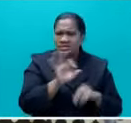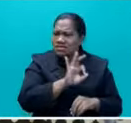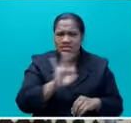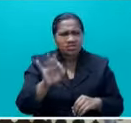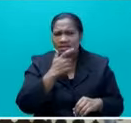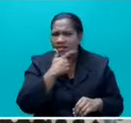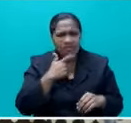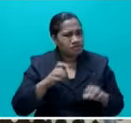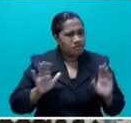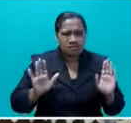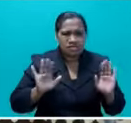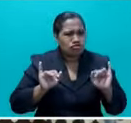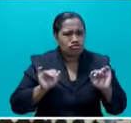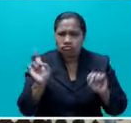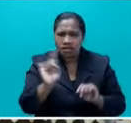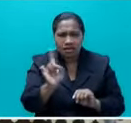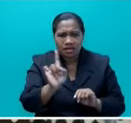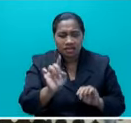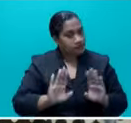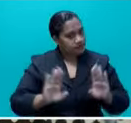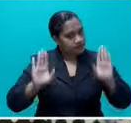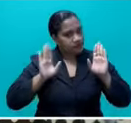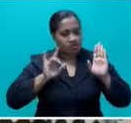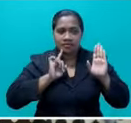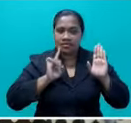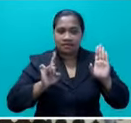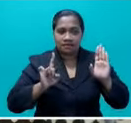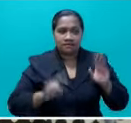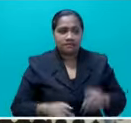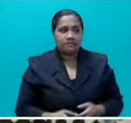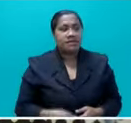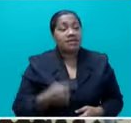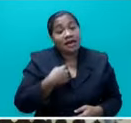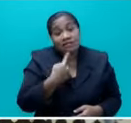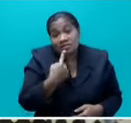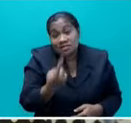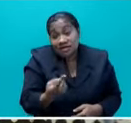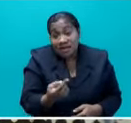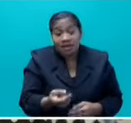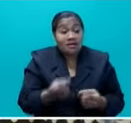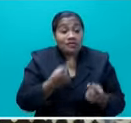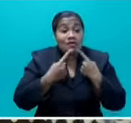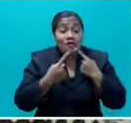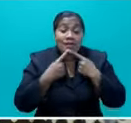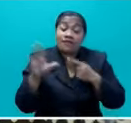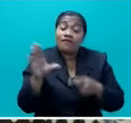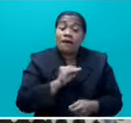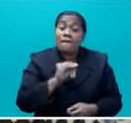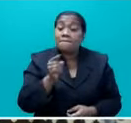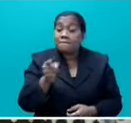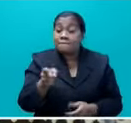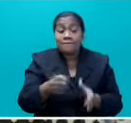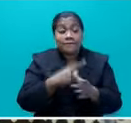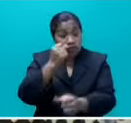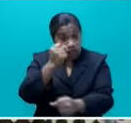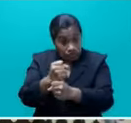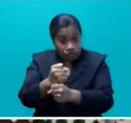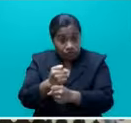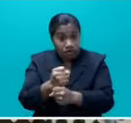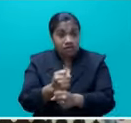said. Now, I'm just saying here, Honourable Speaker, that that comment made by the Attorney General in terms